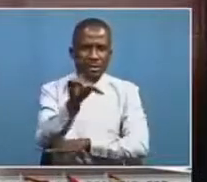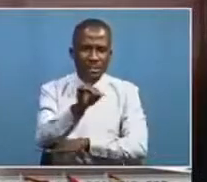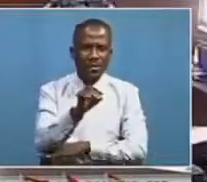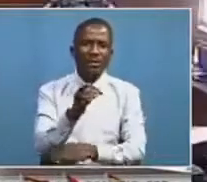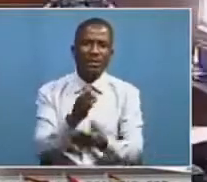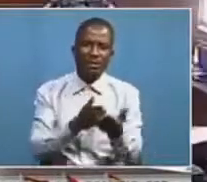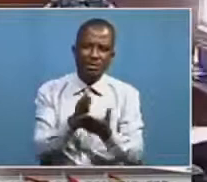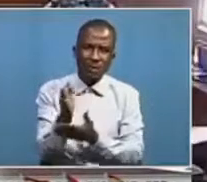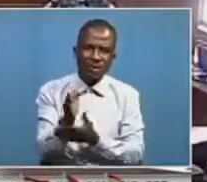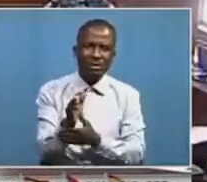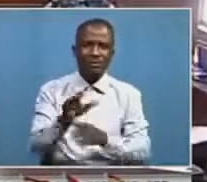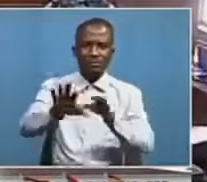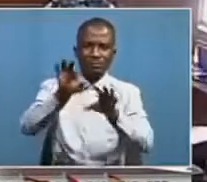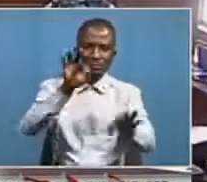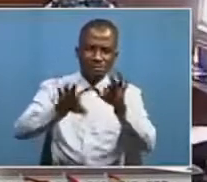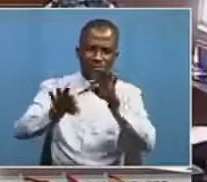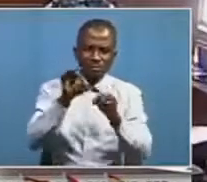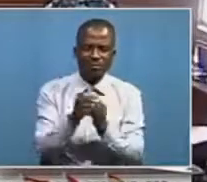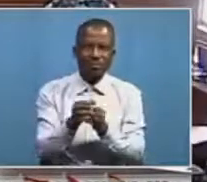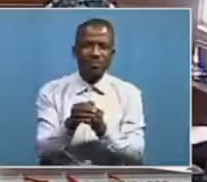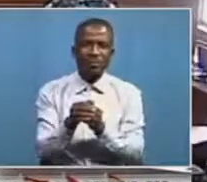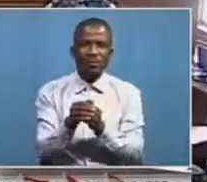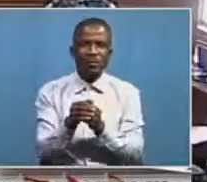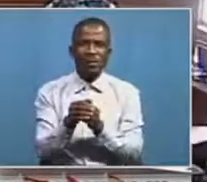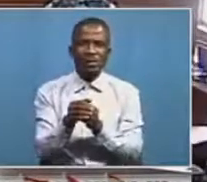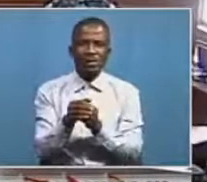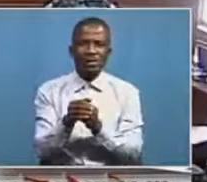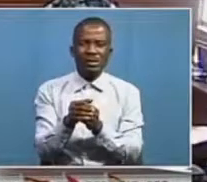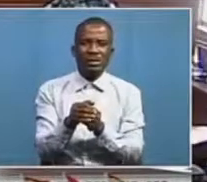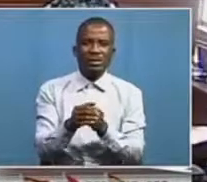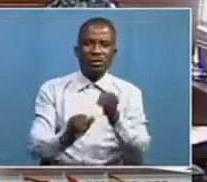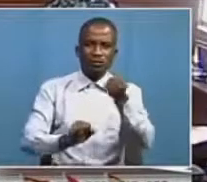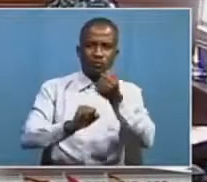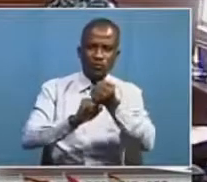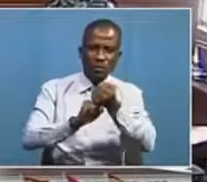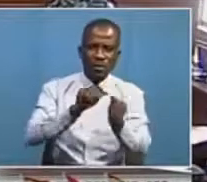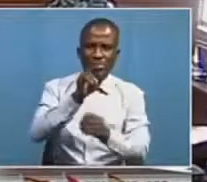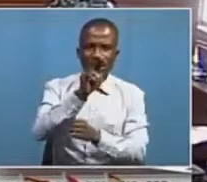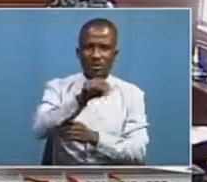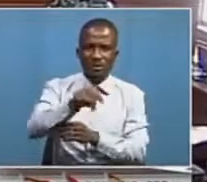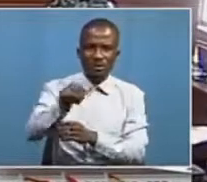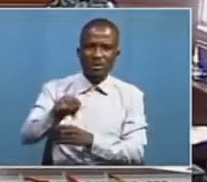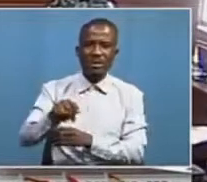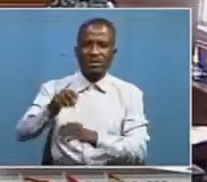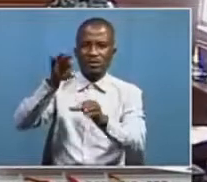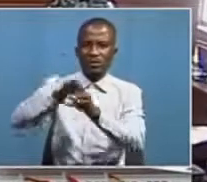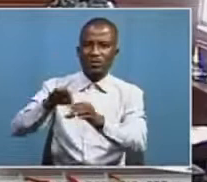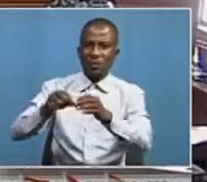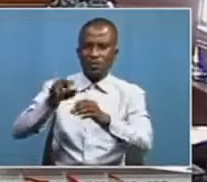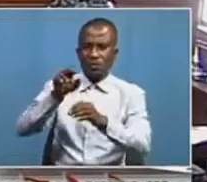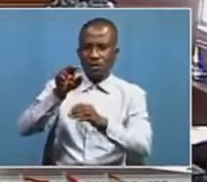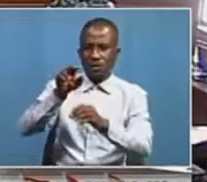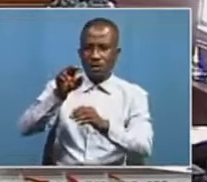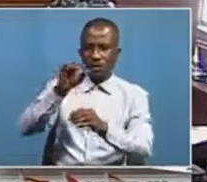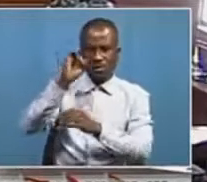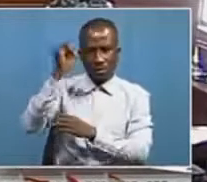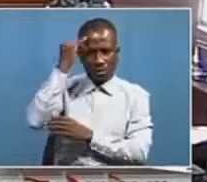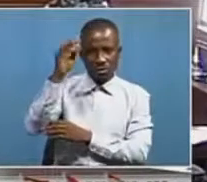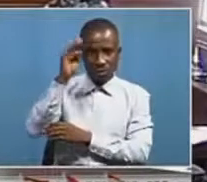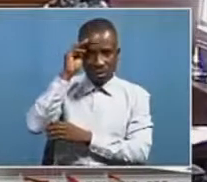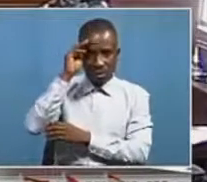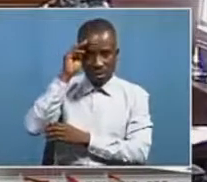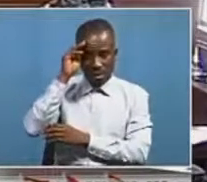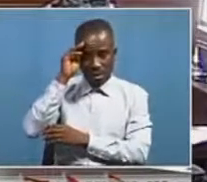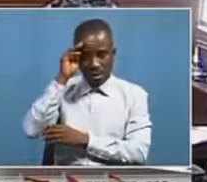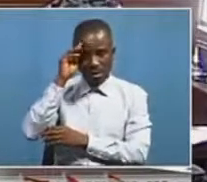votes cast, the total number of valid votes cast in favor of the second respondent, and the total number of valid votes cast in favor of the